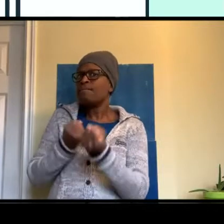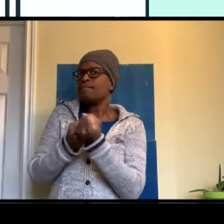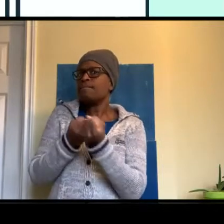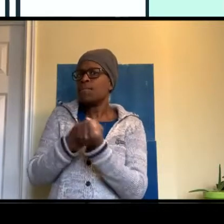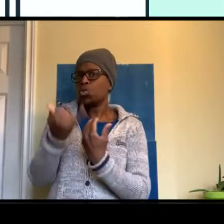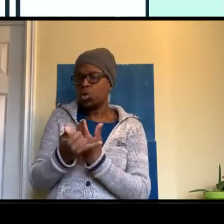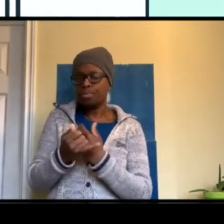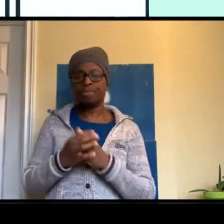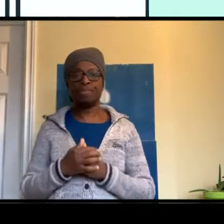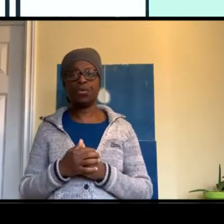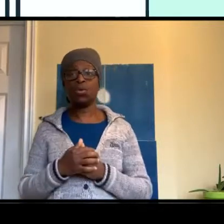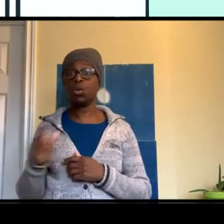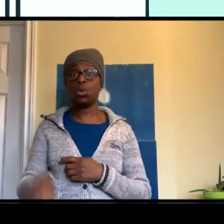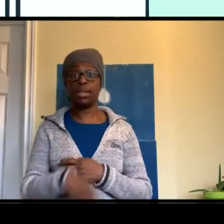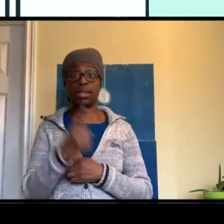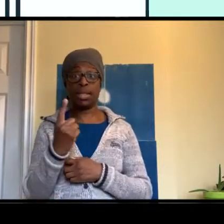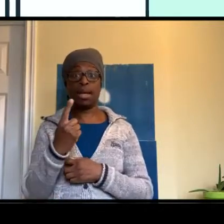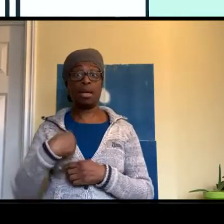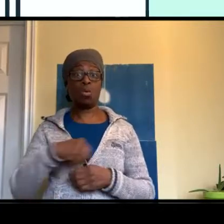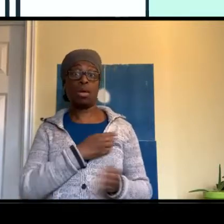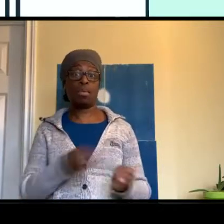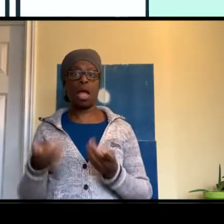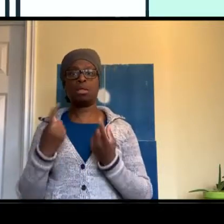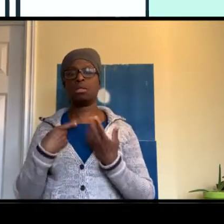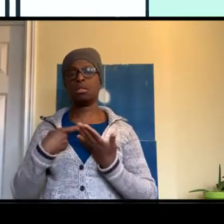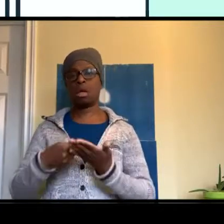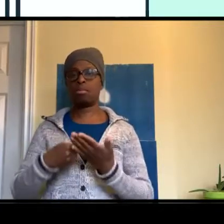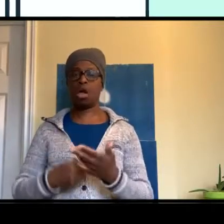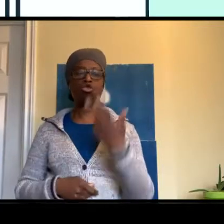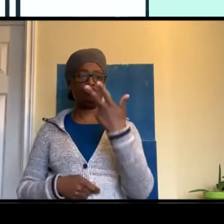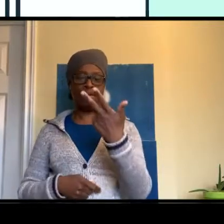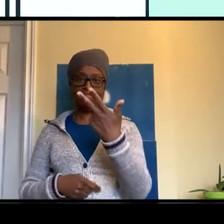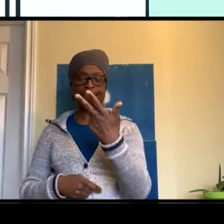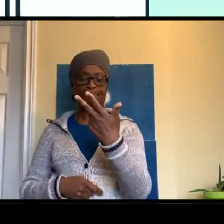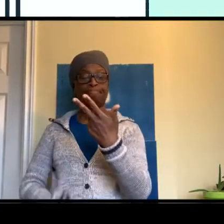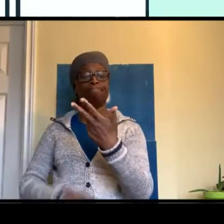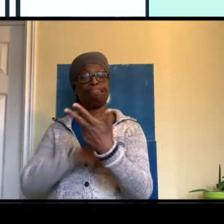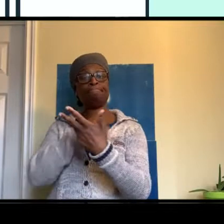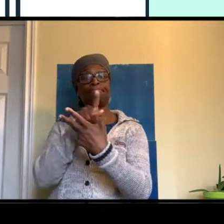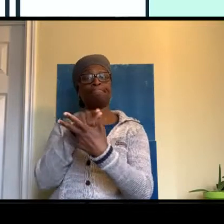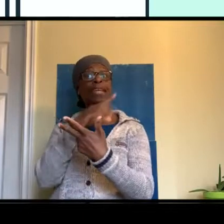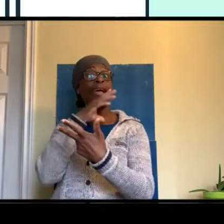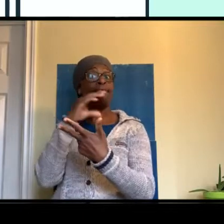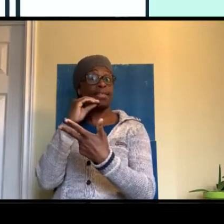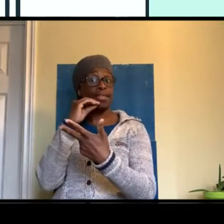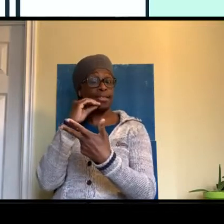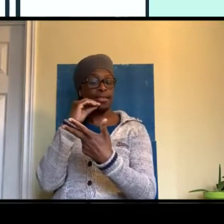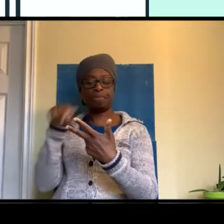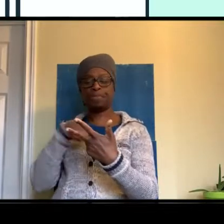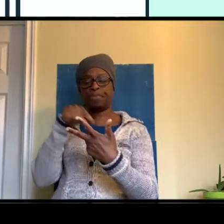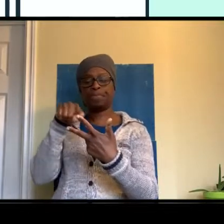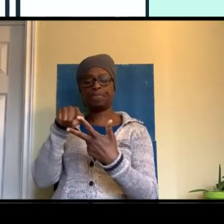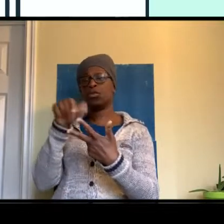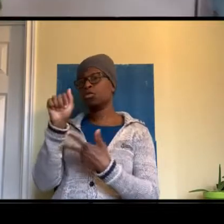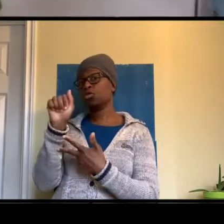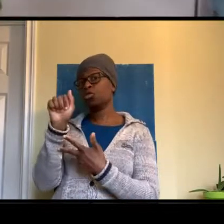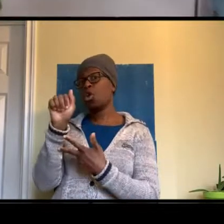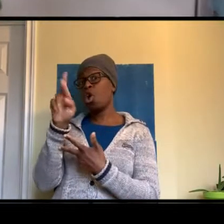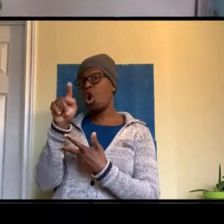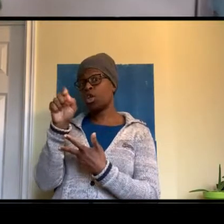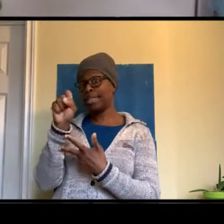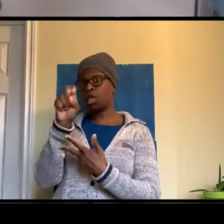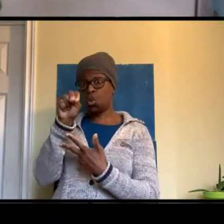So the 3 that we're going to talk about today are the City of Halifax, Arts Nova Scotia, and Canada Council for the Arts. And we're going to touch on